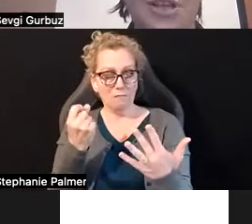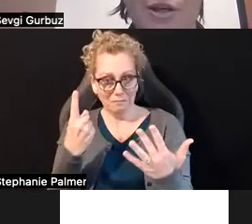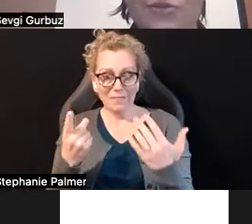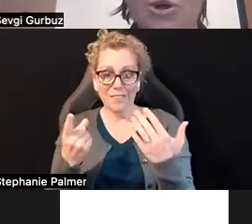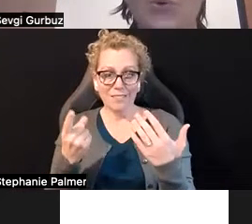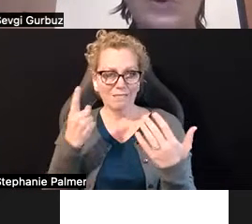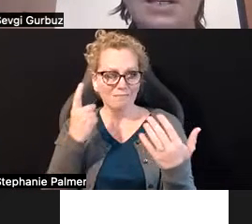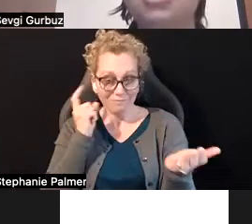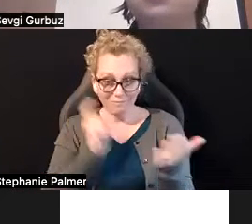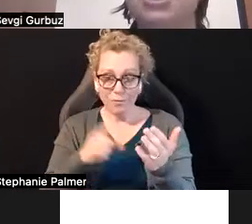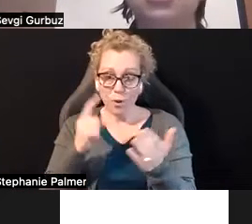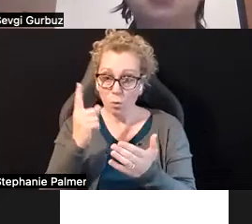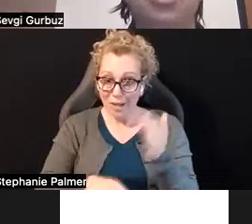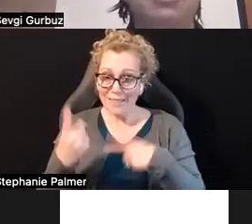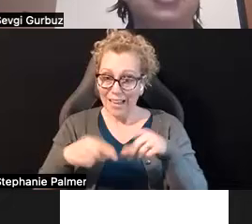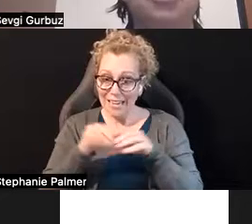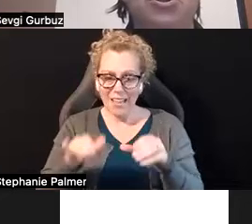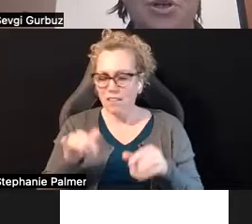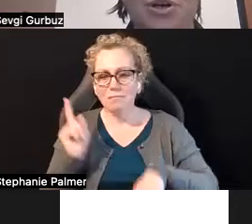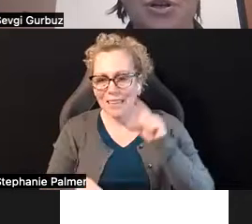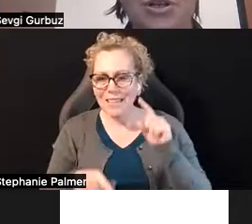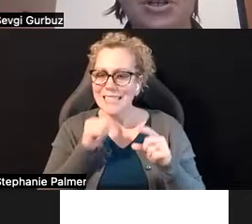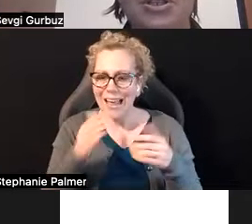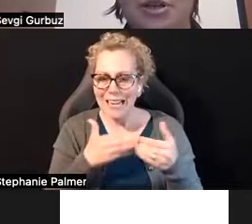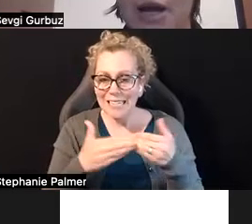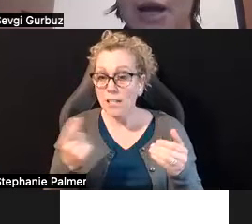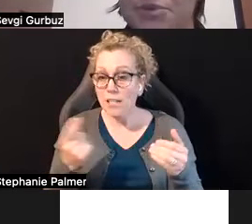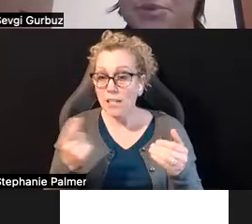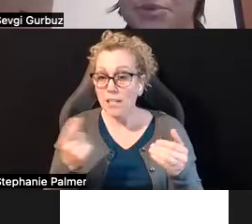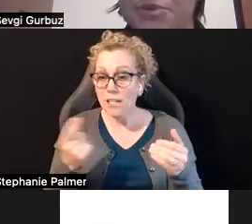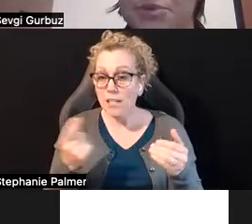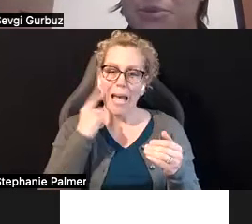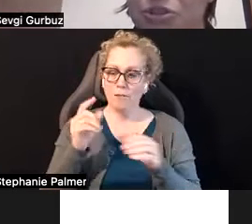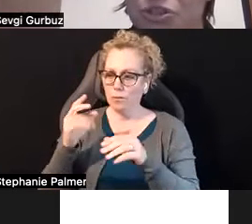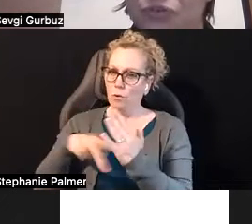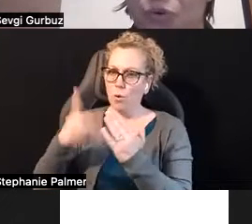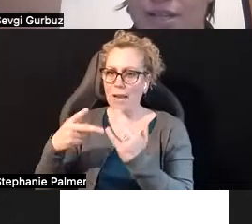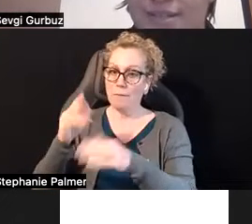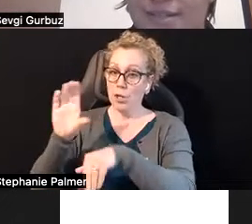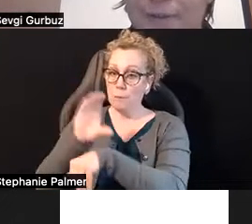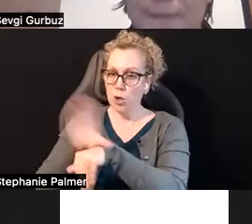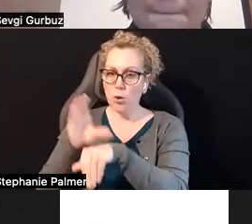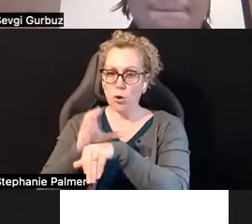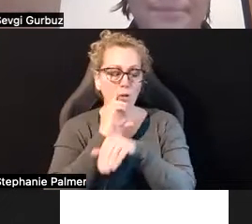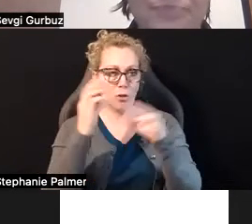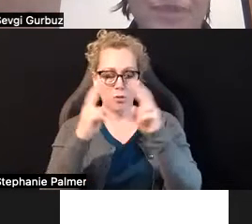language ourselves. We need to be able to program the computer to somehow be able to do this for us.